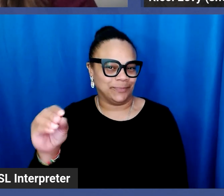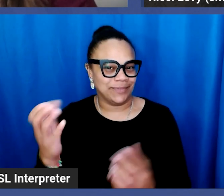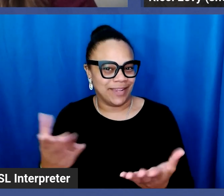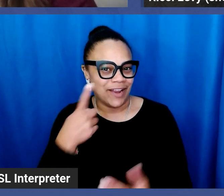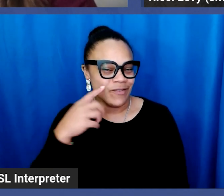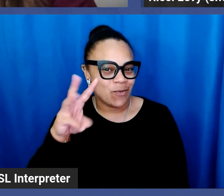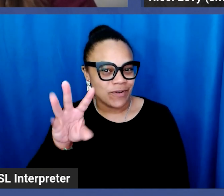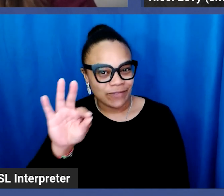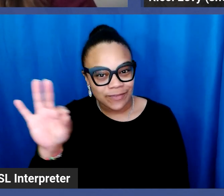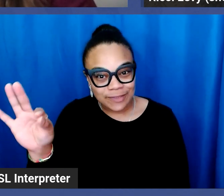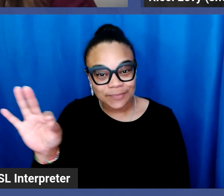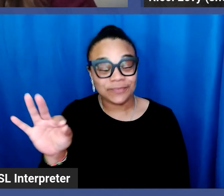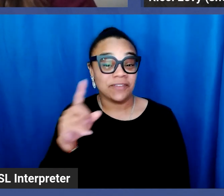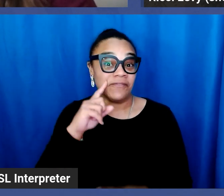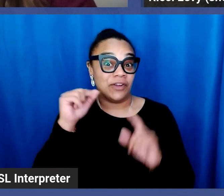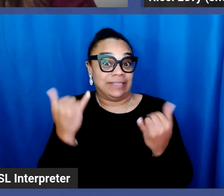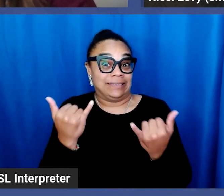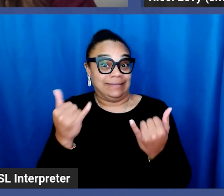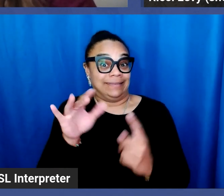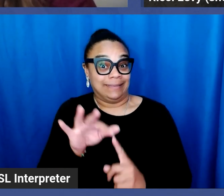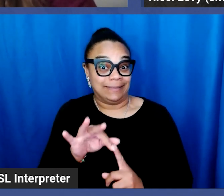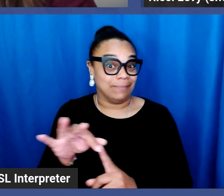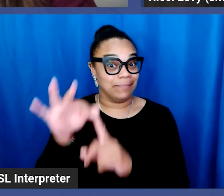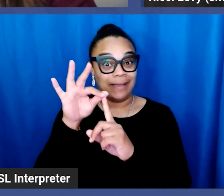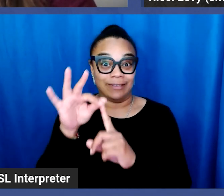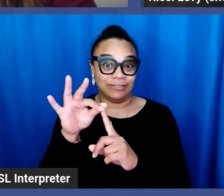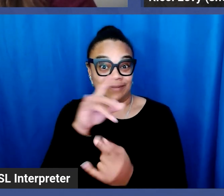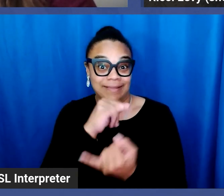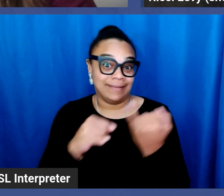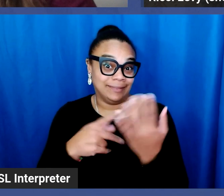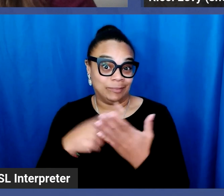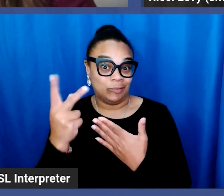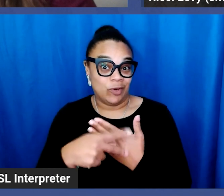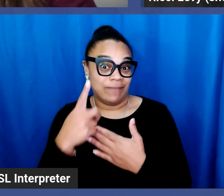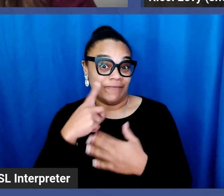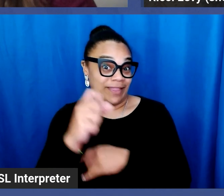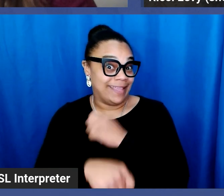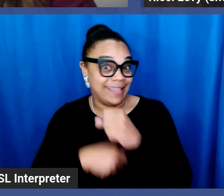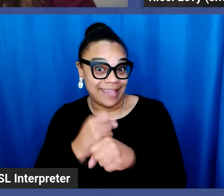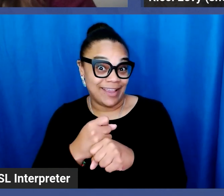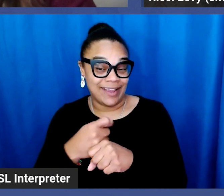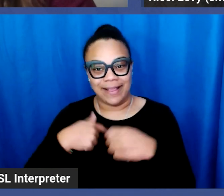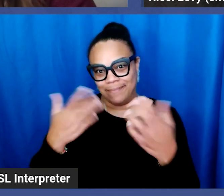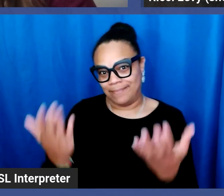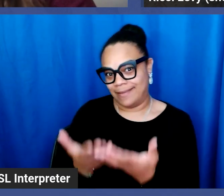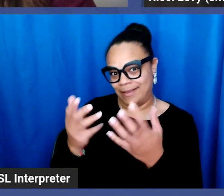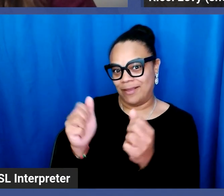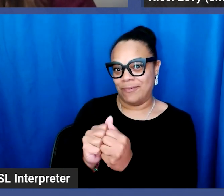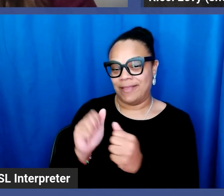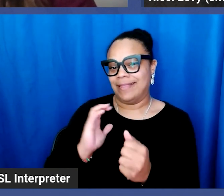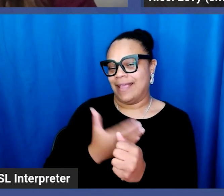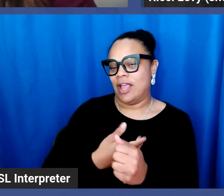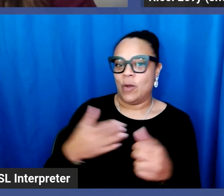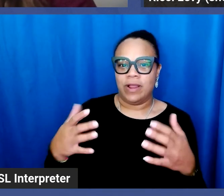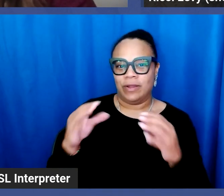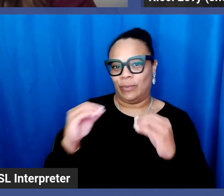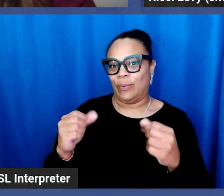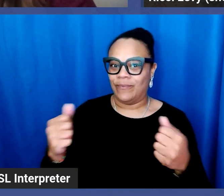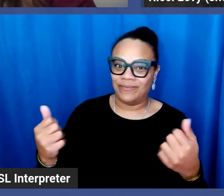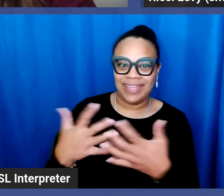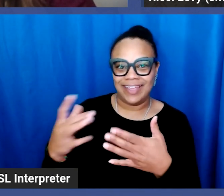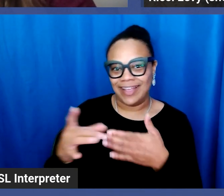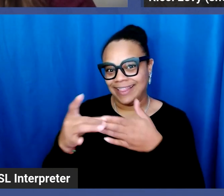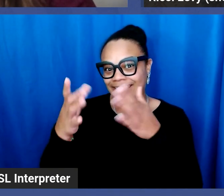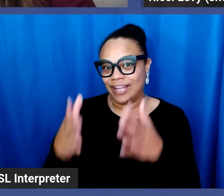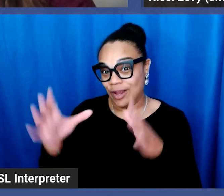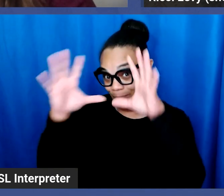this very special, very last program of the year, I am joined by Woodhull's fearless leader, President and CEO Risqué